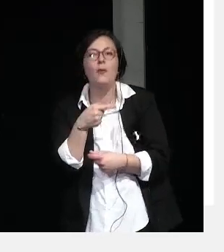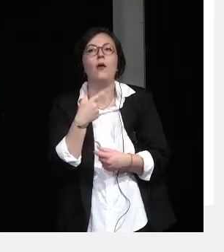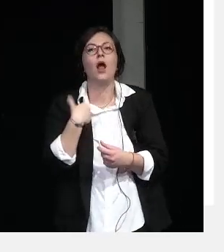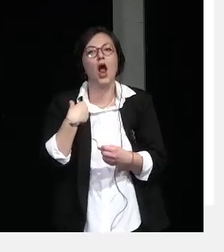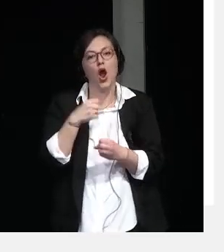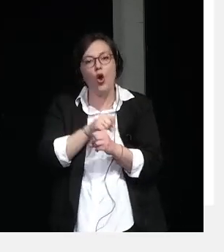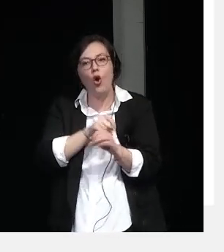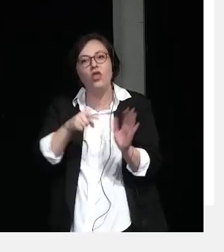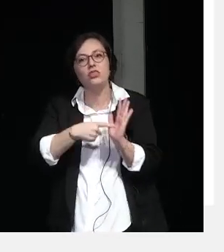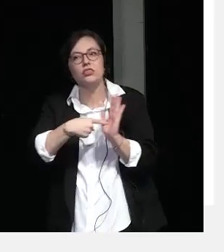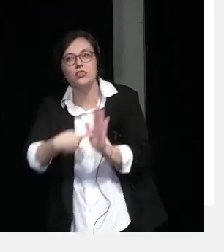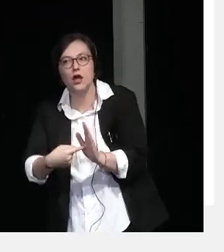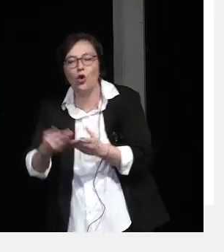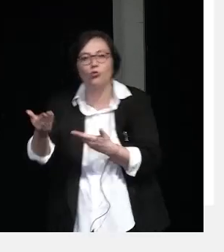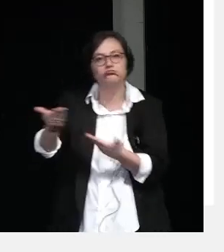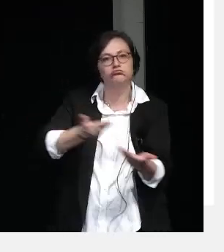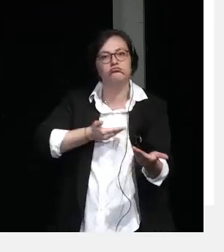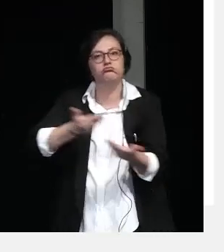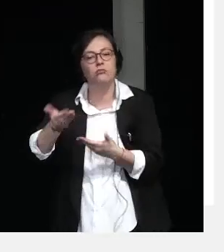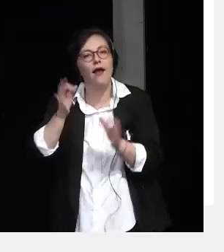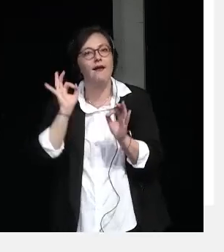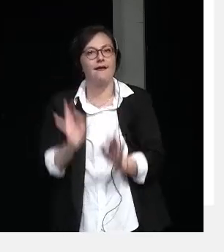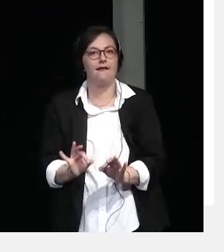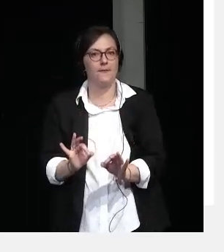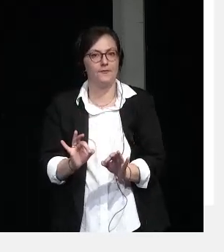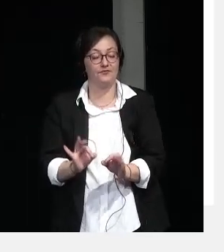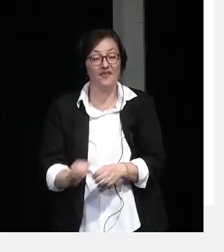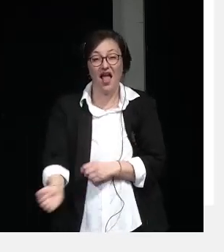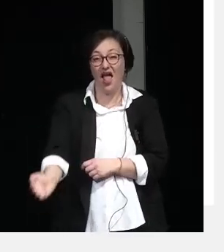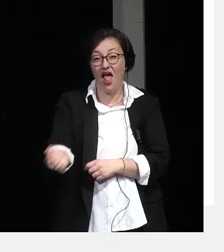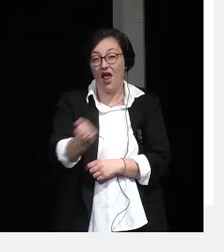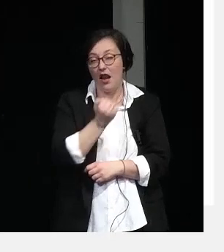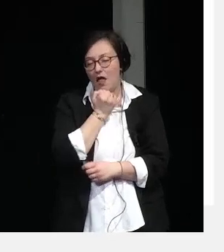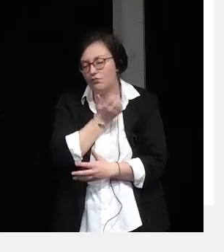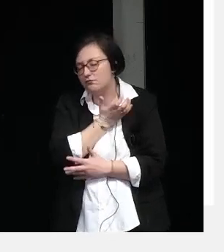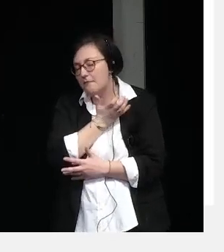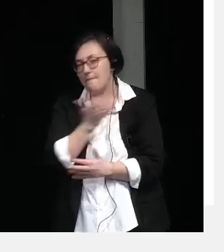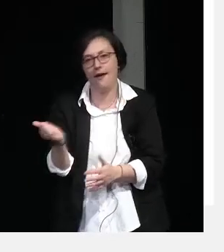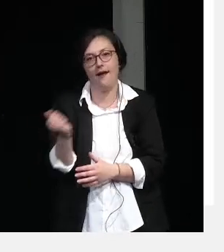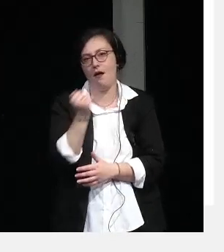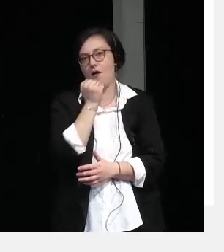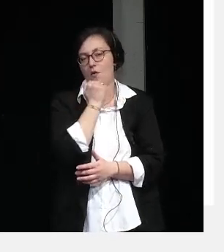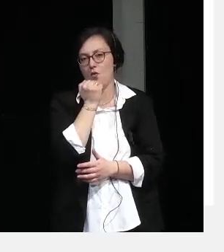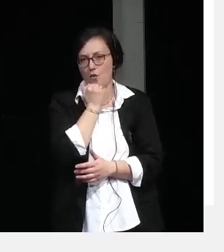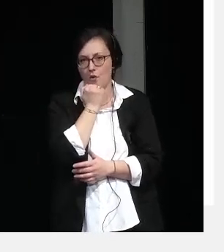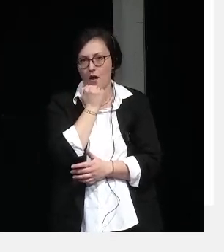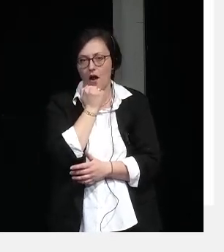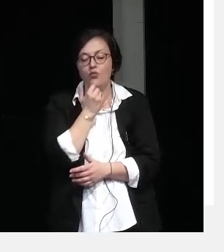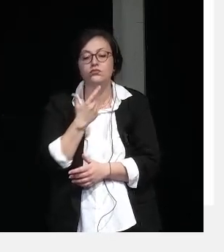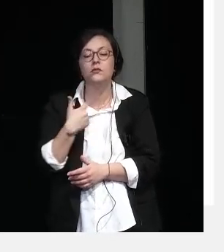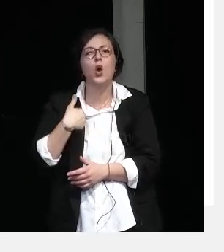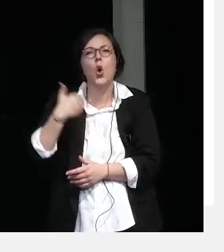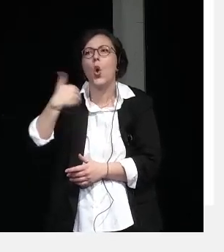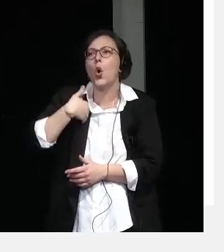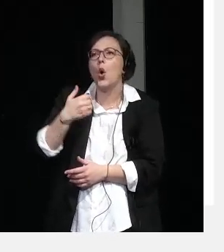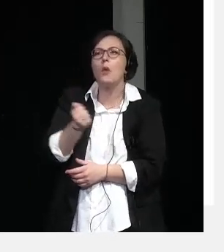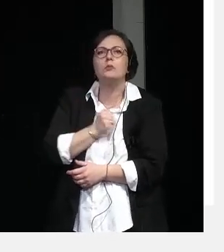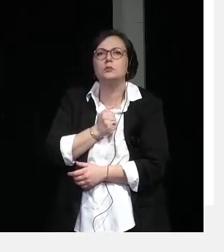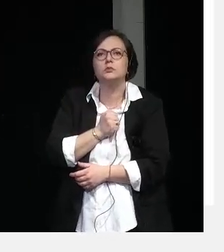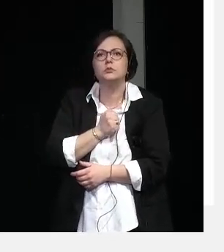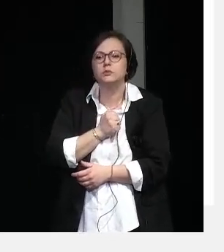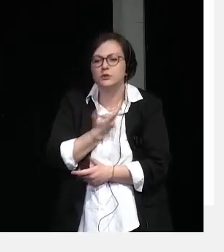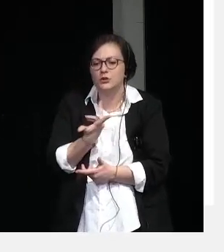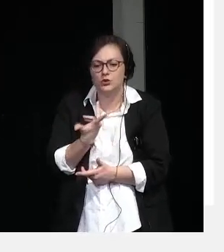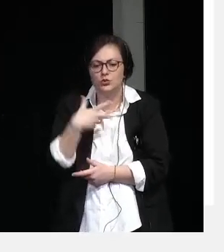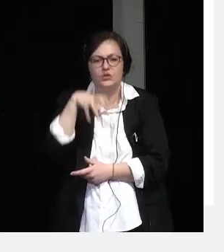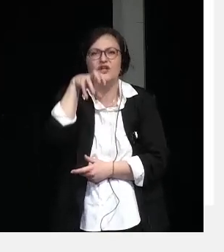that an institution is a monolith, that the visitors are, that we all need to kind of work